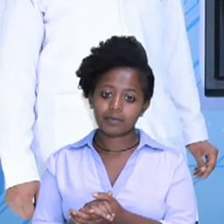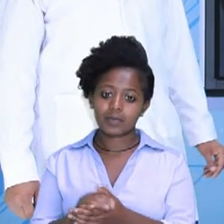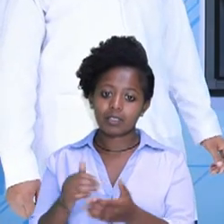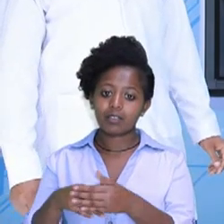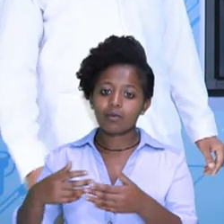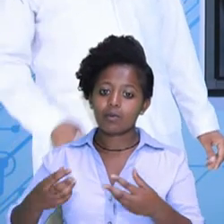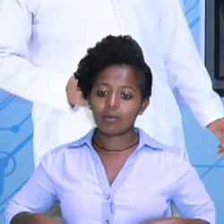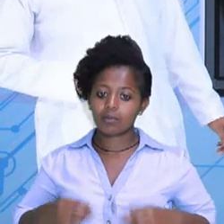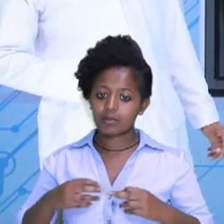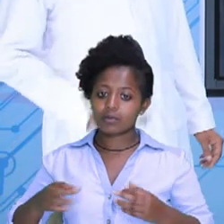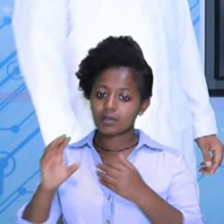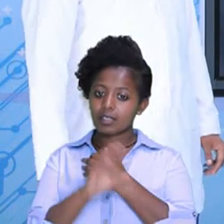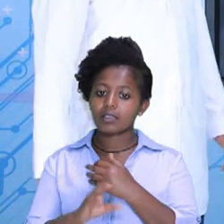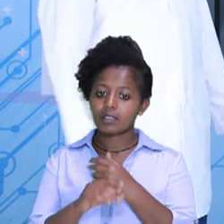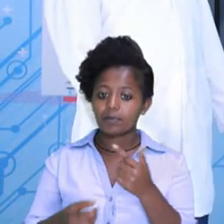country.